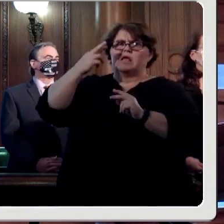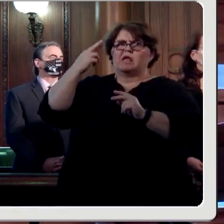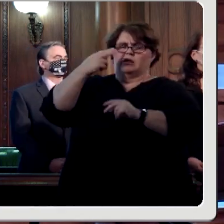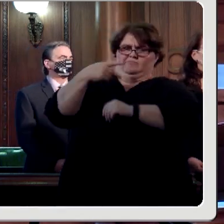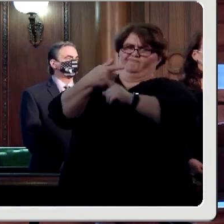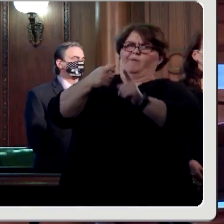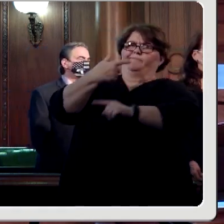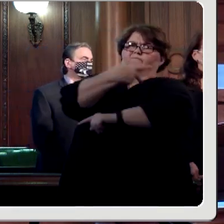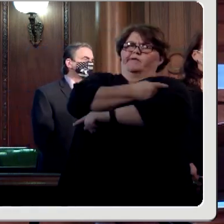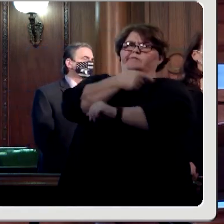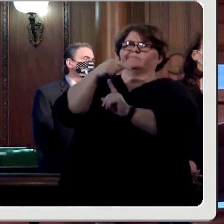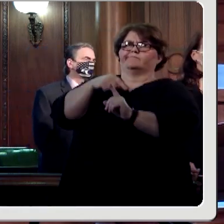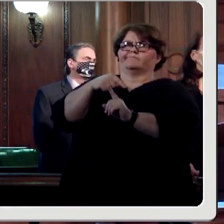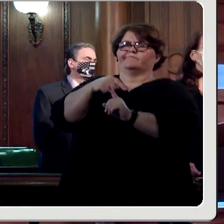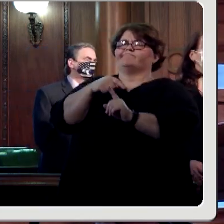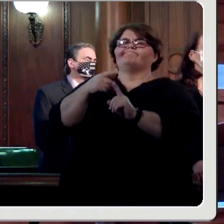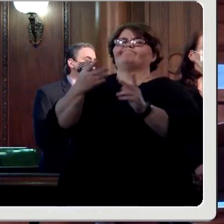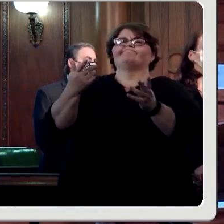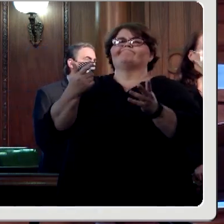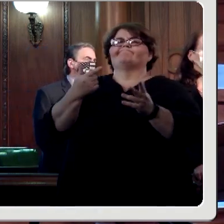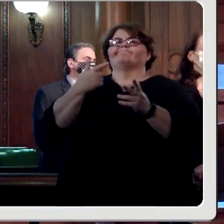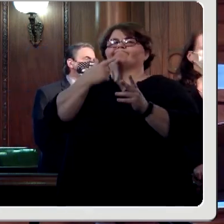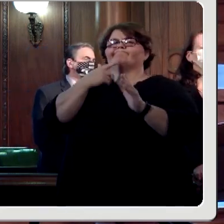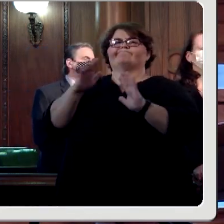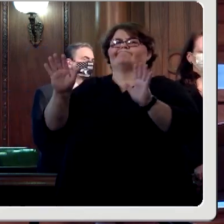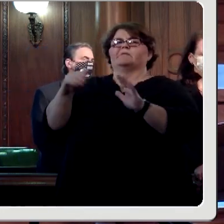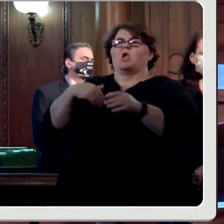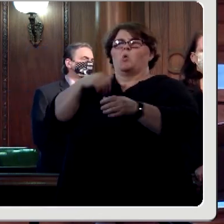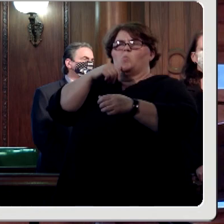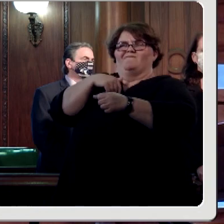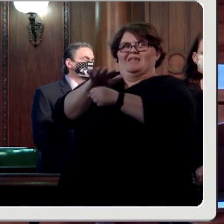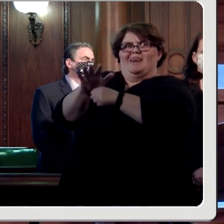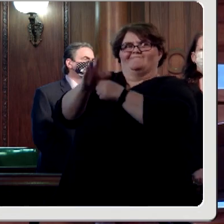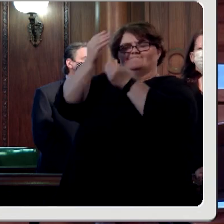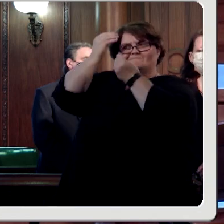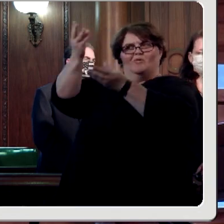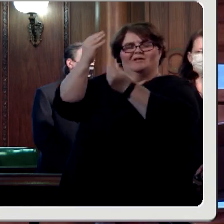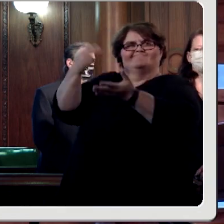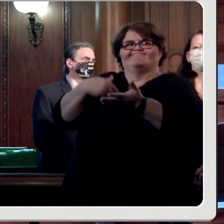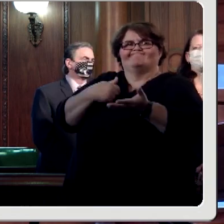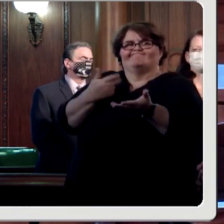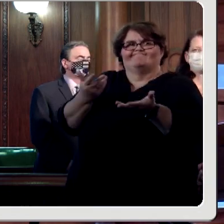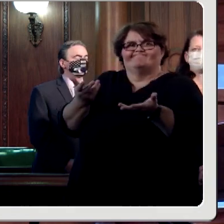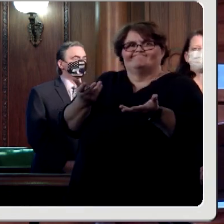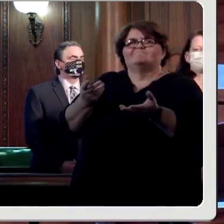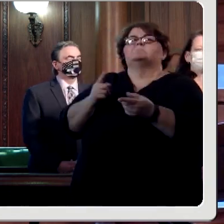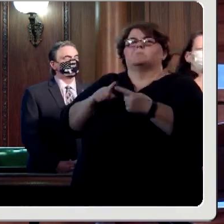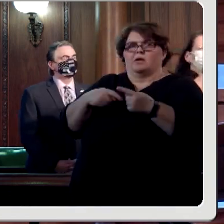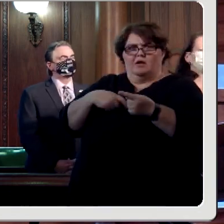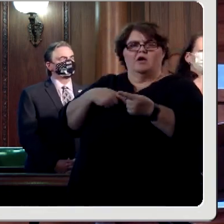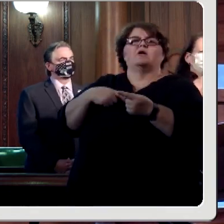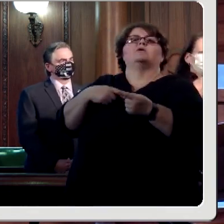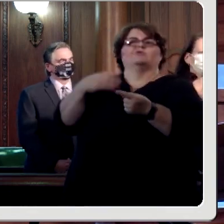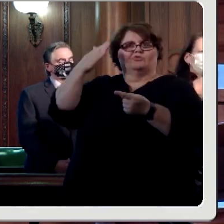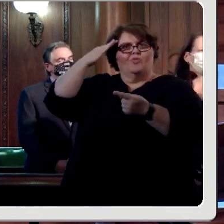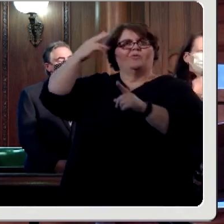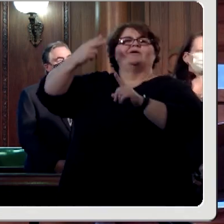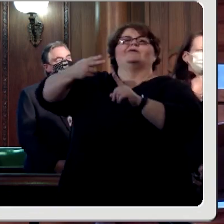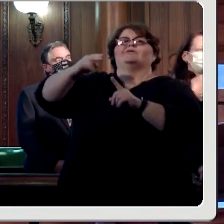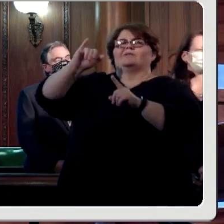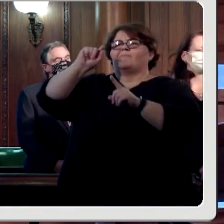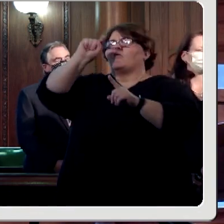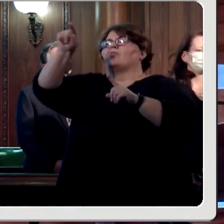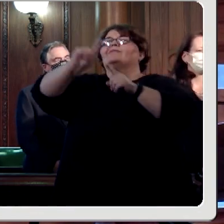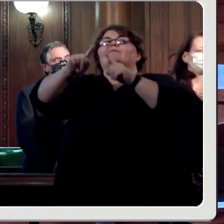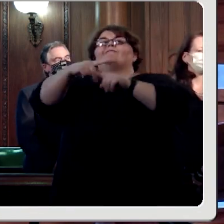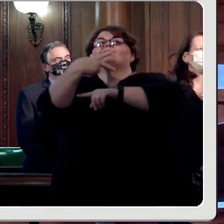more further information, and this is a standard part of conducting vaccine trials, is not